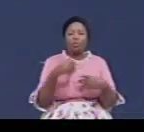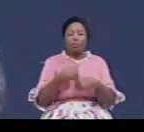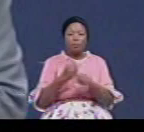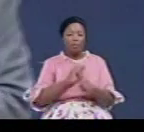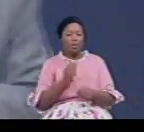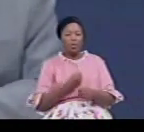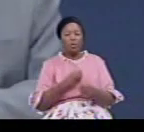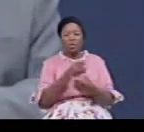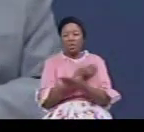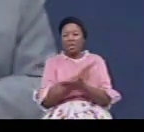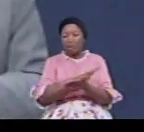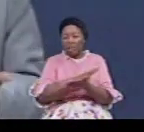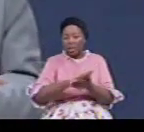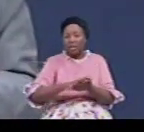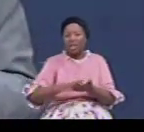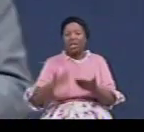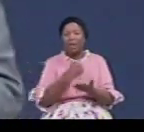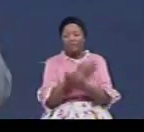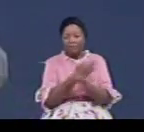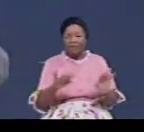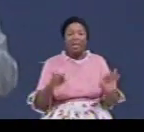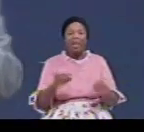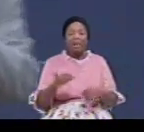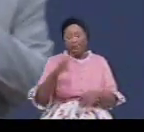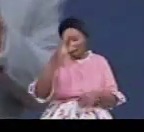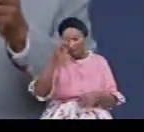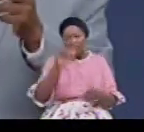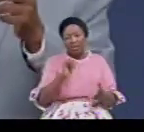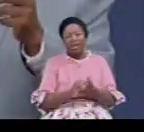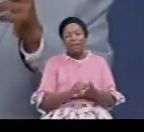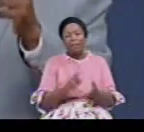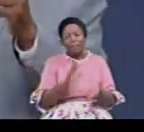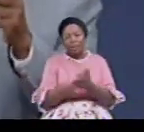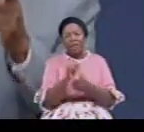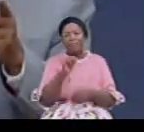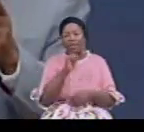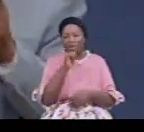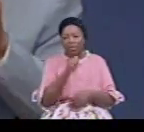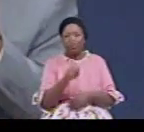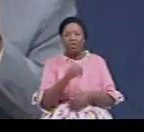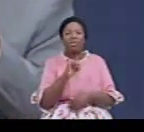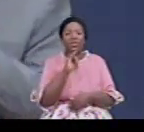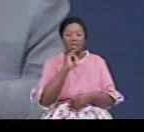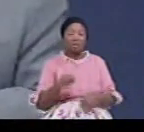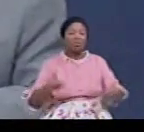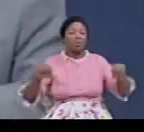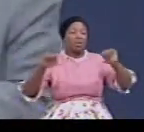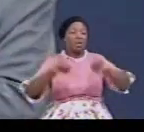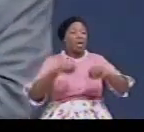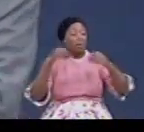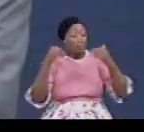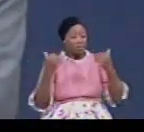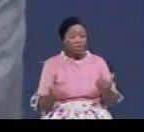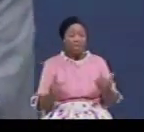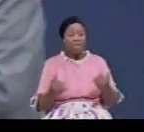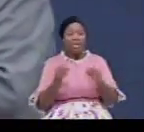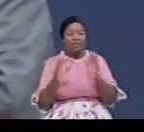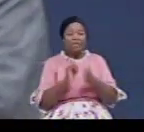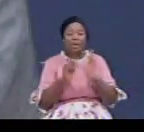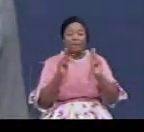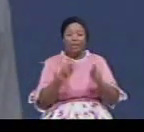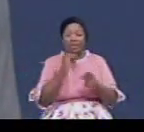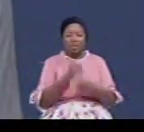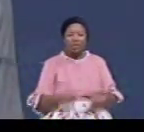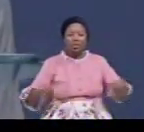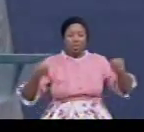that believeth not is condemned already. If he is condemned already, and he continues